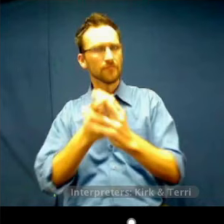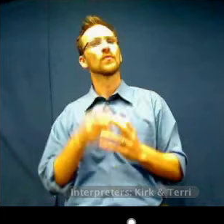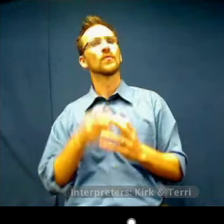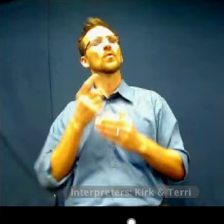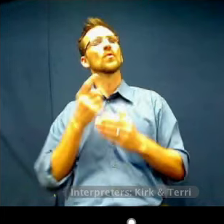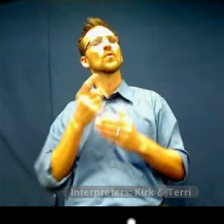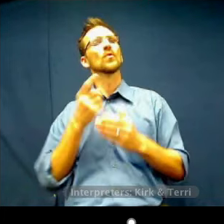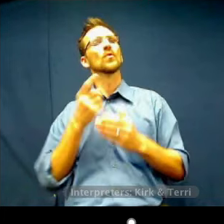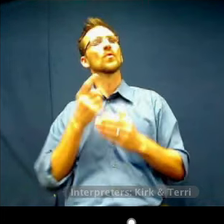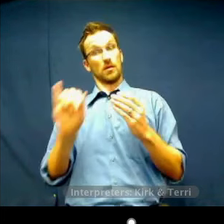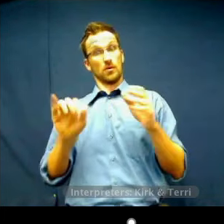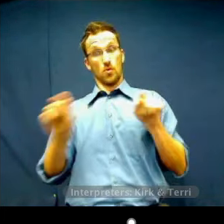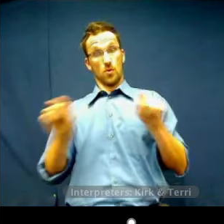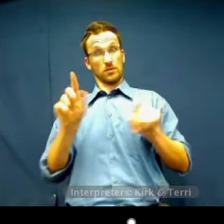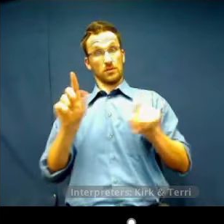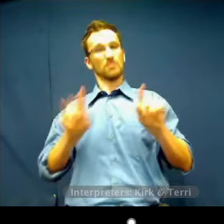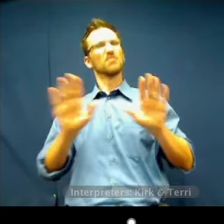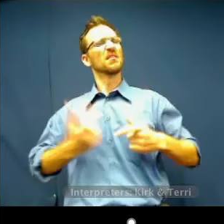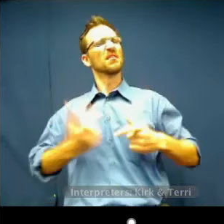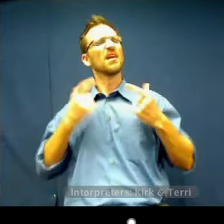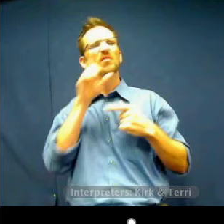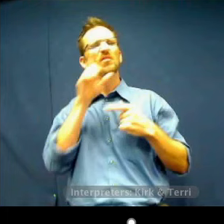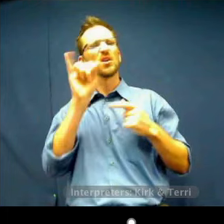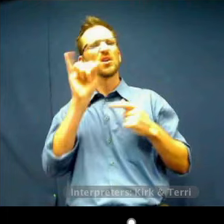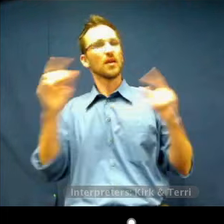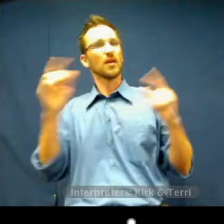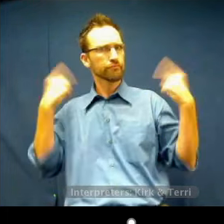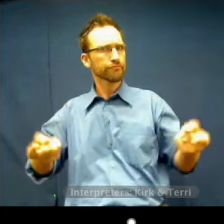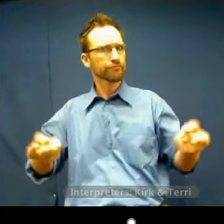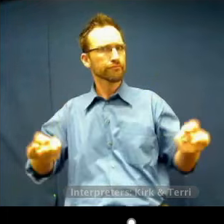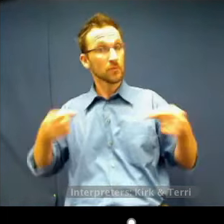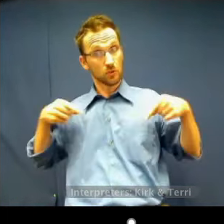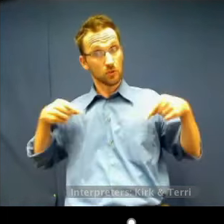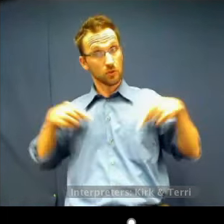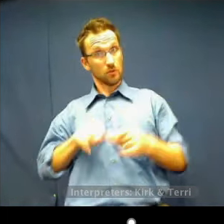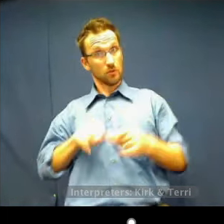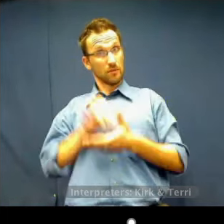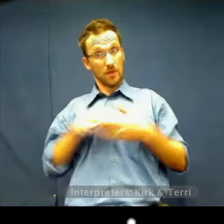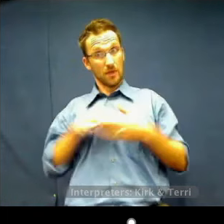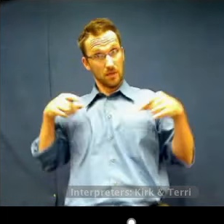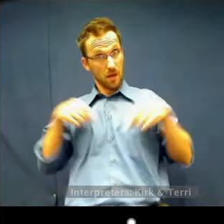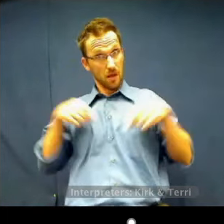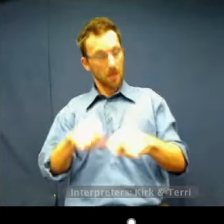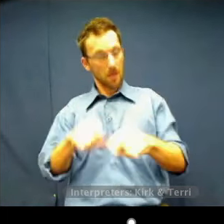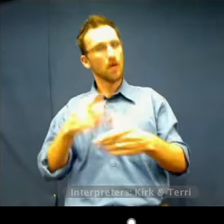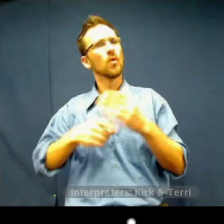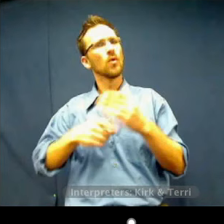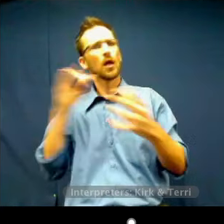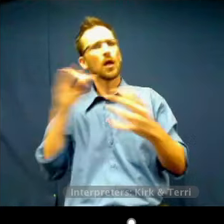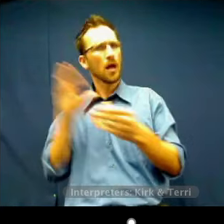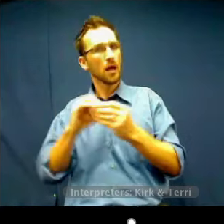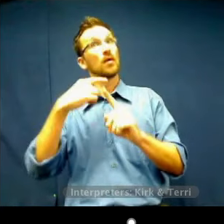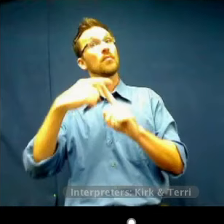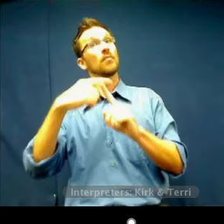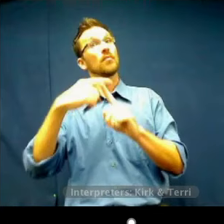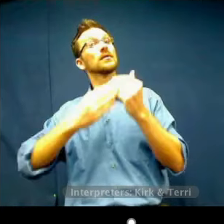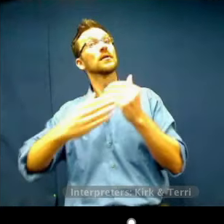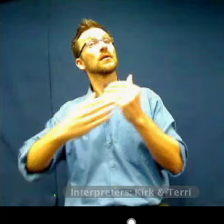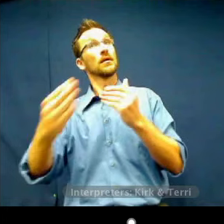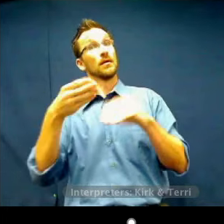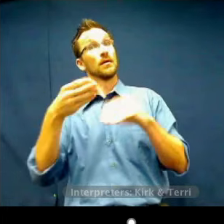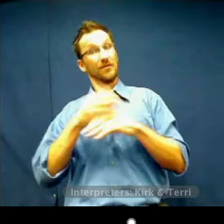like before, during the marriage, and what their financial situation is like and their